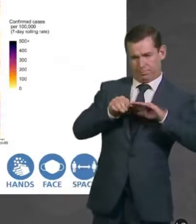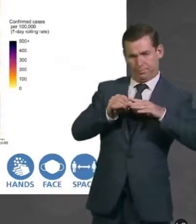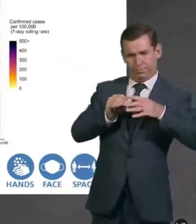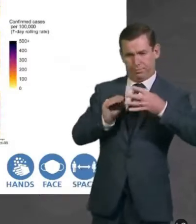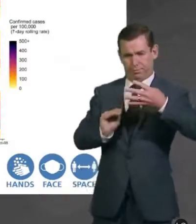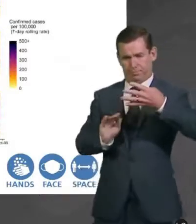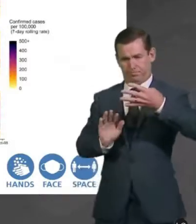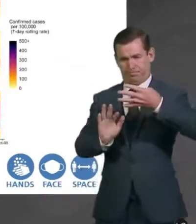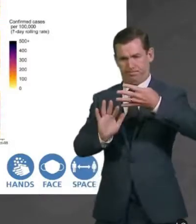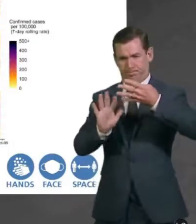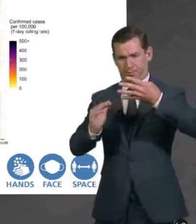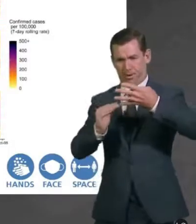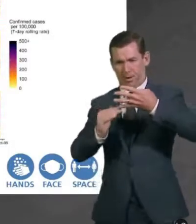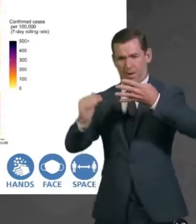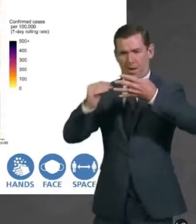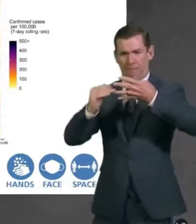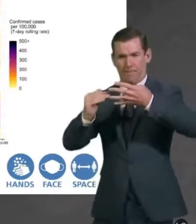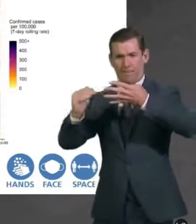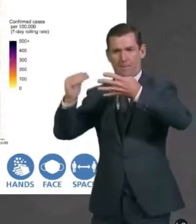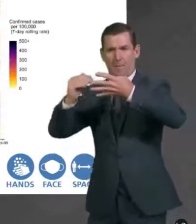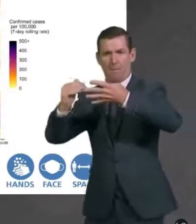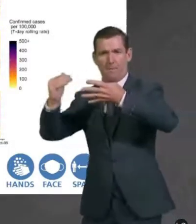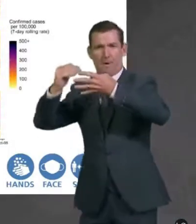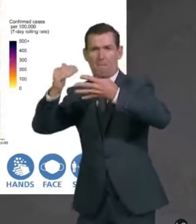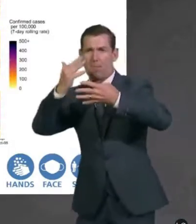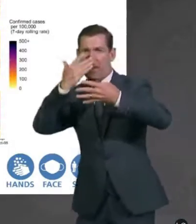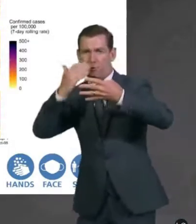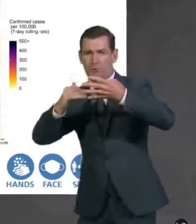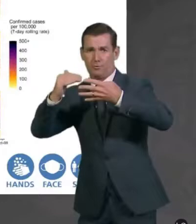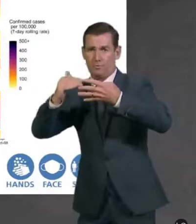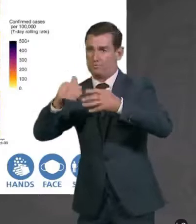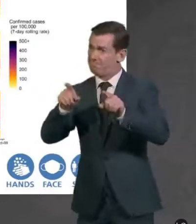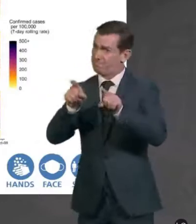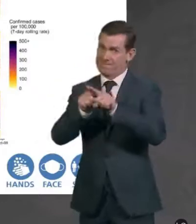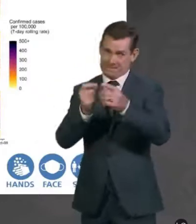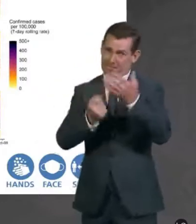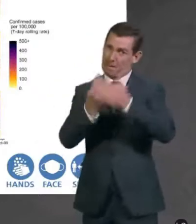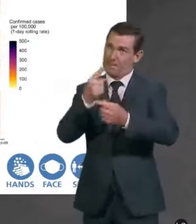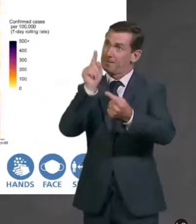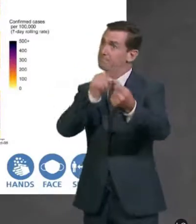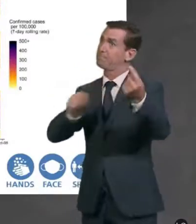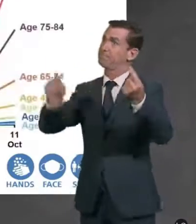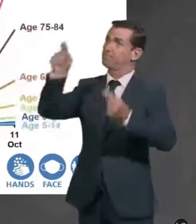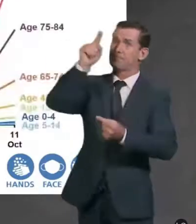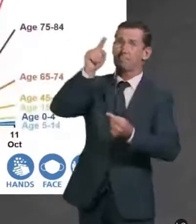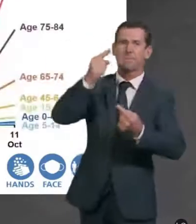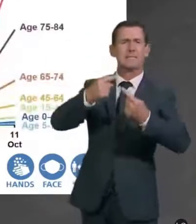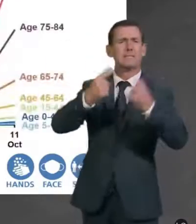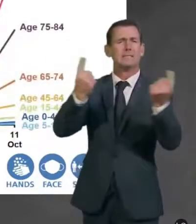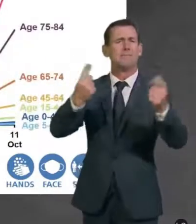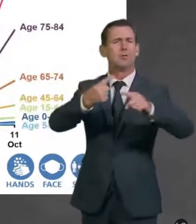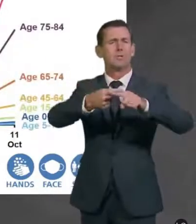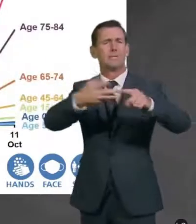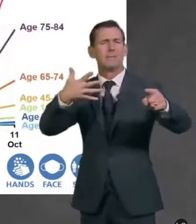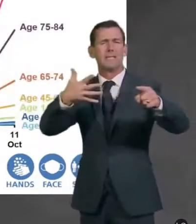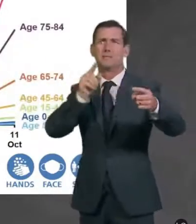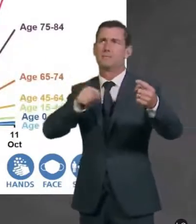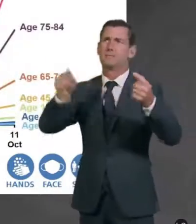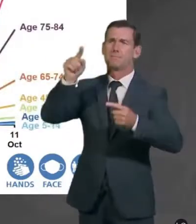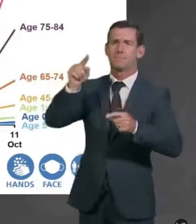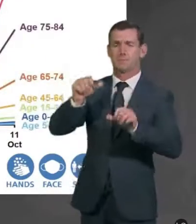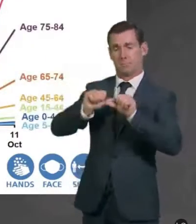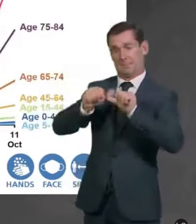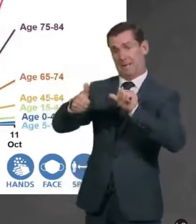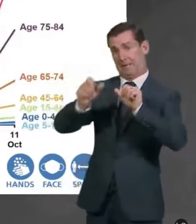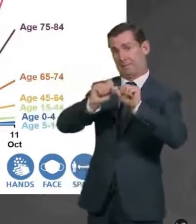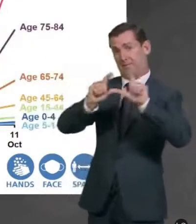now across the country at different rates in different places. Next slide, please. That in turn